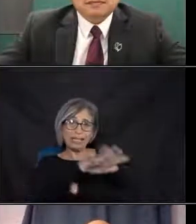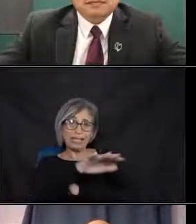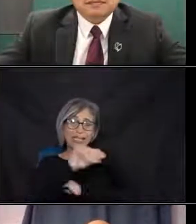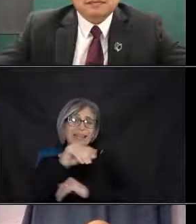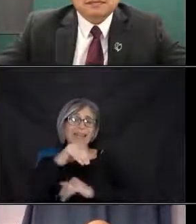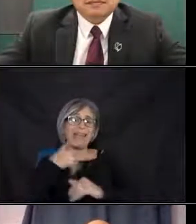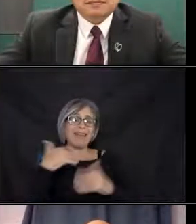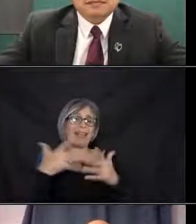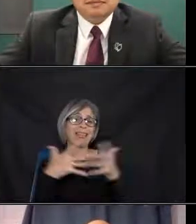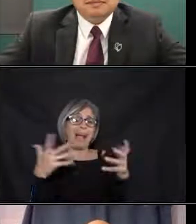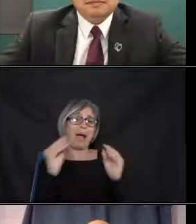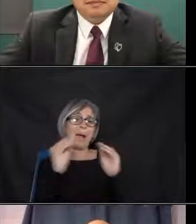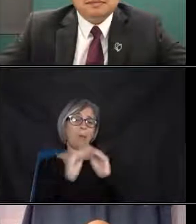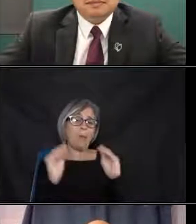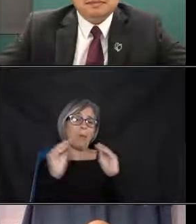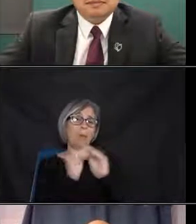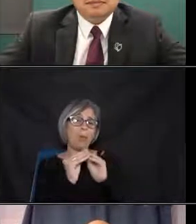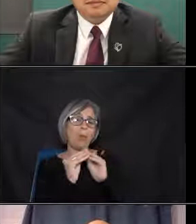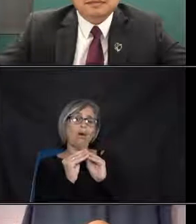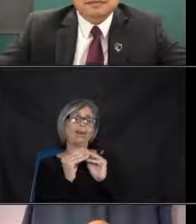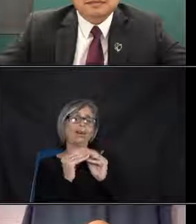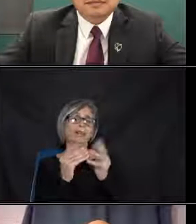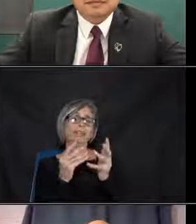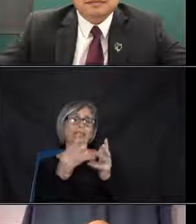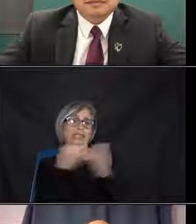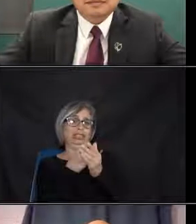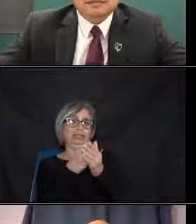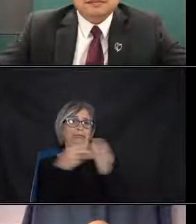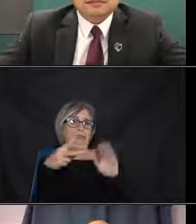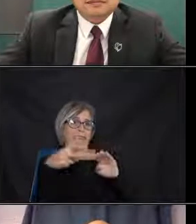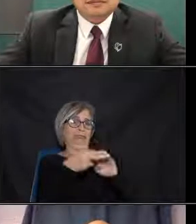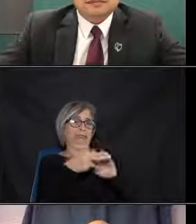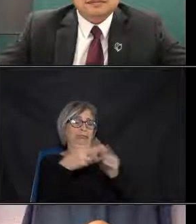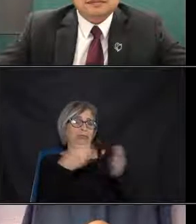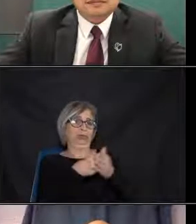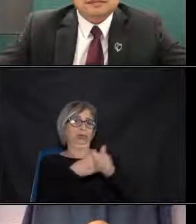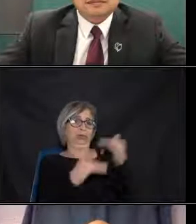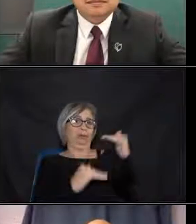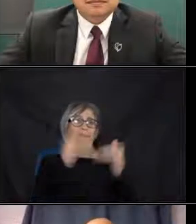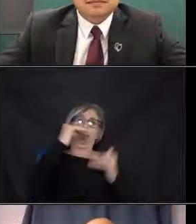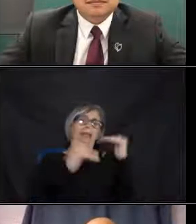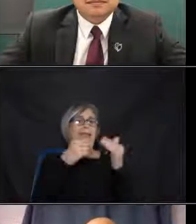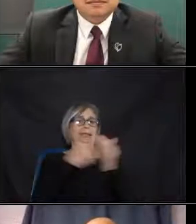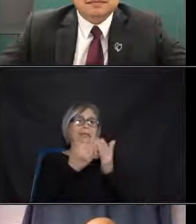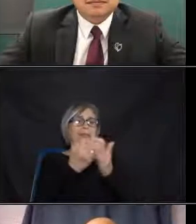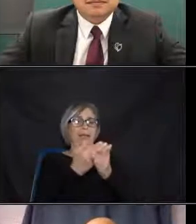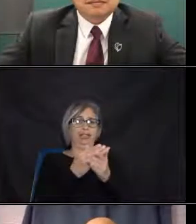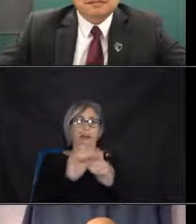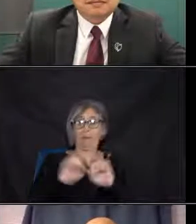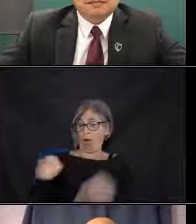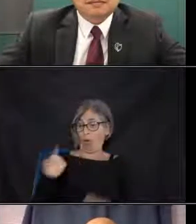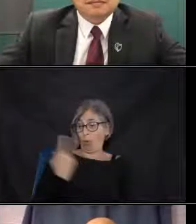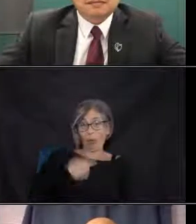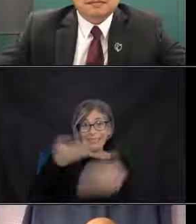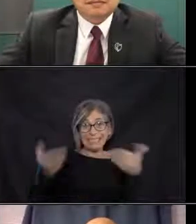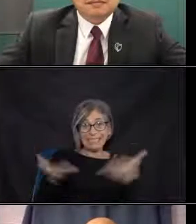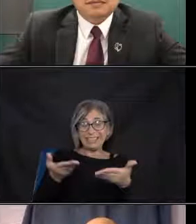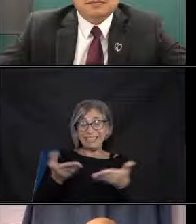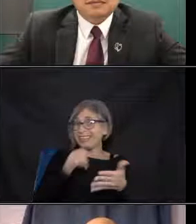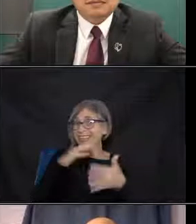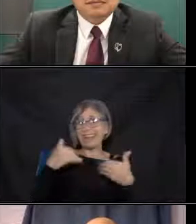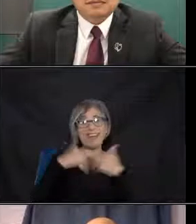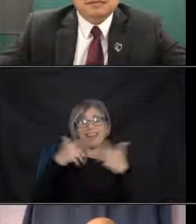lot more trimming to do in their budget to try to balance their budget Whereas we didn't really have to